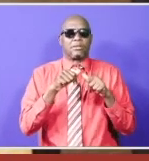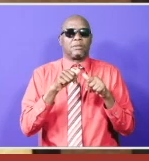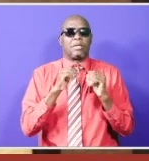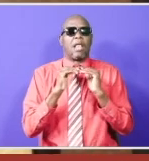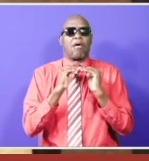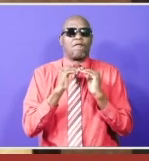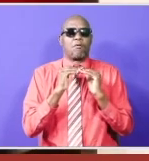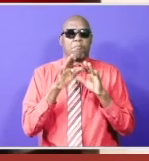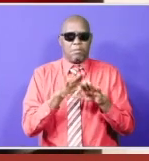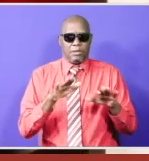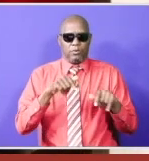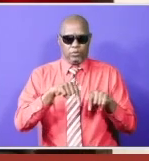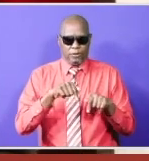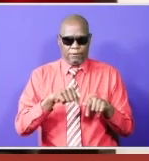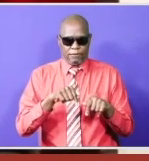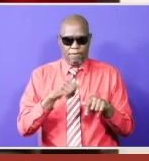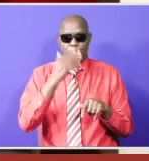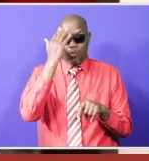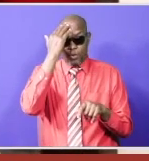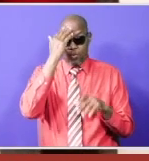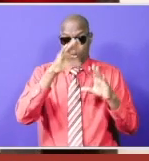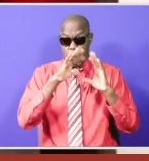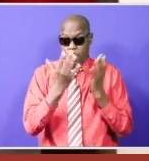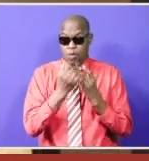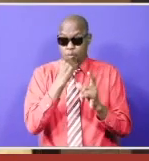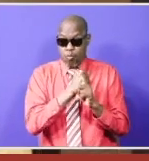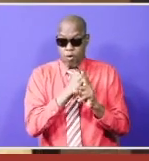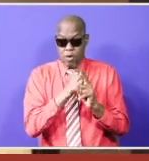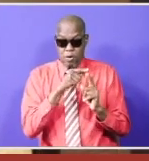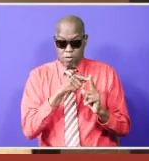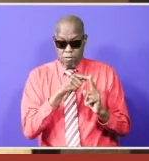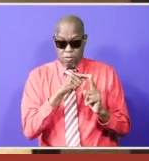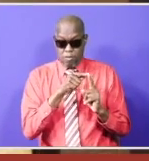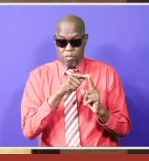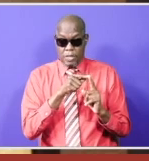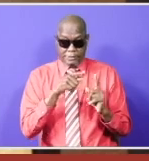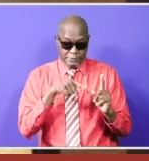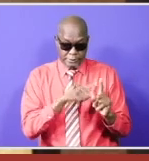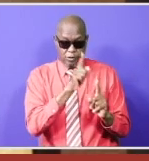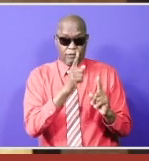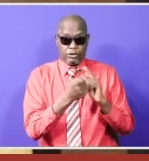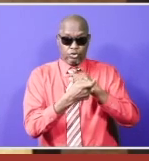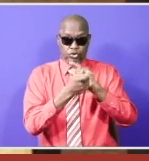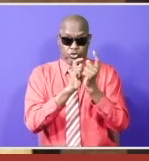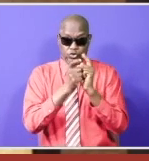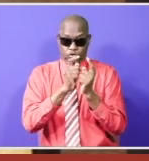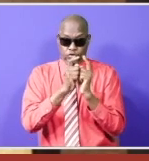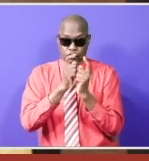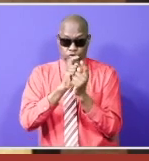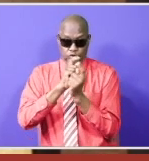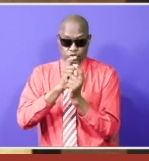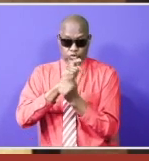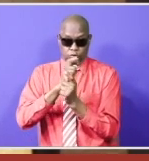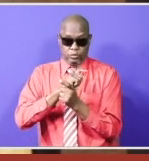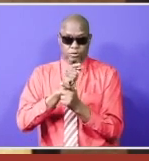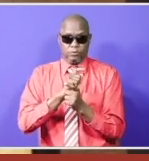today. We know that the world of work, and indeed work itself, is changing. It requires different skill